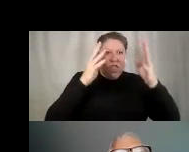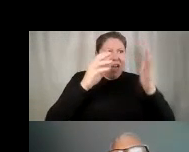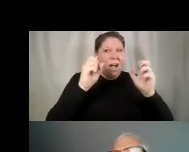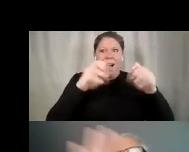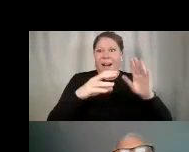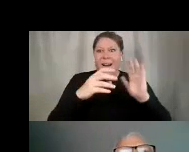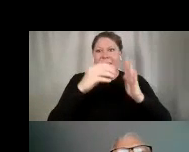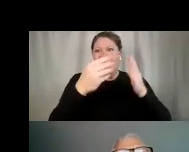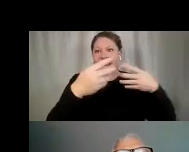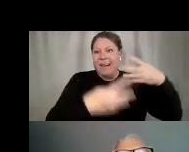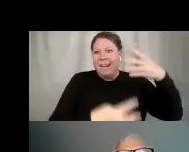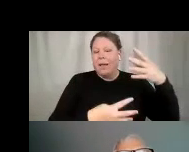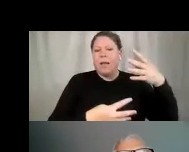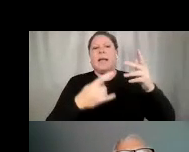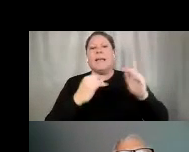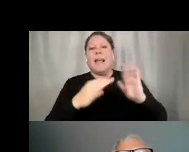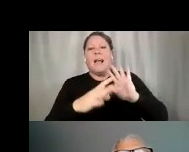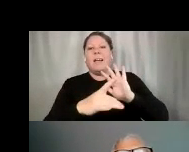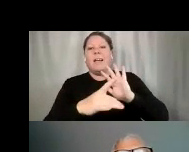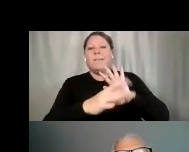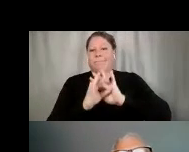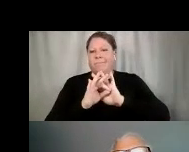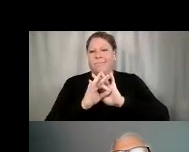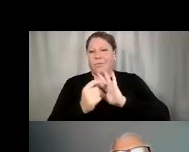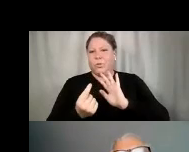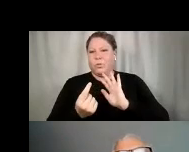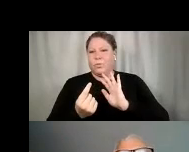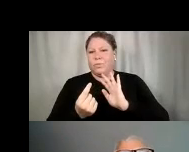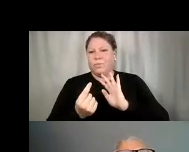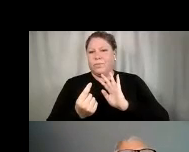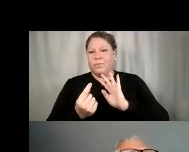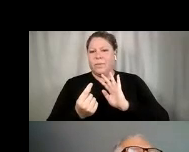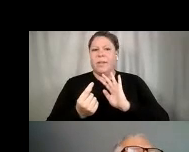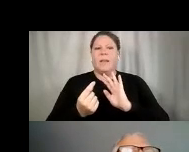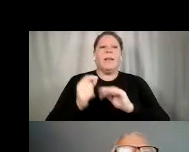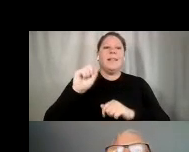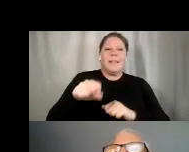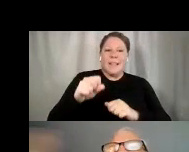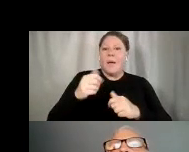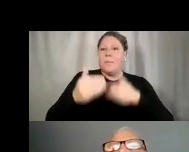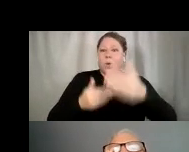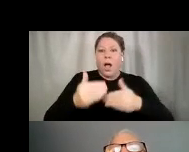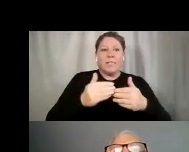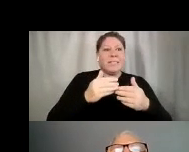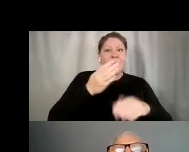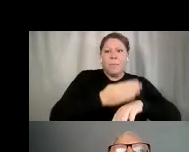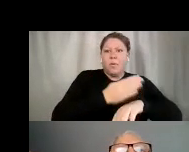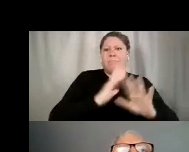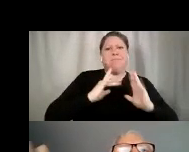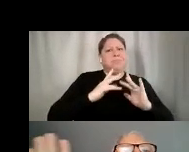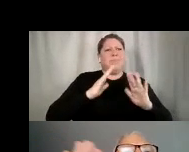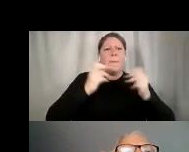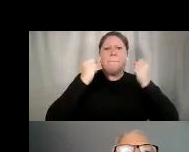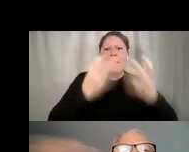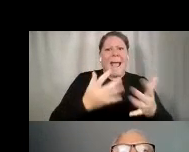my belts whenever I'm going through training is that the great thing about process improvement is that you come up with tons of ideas.